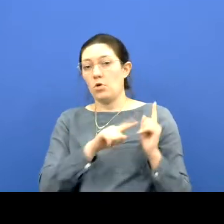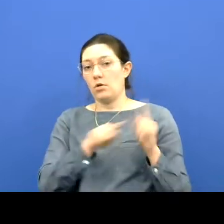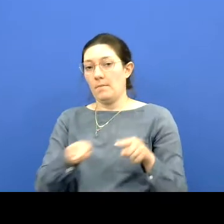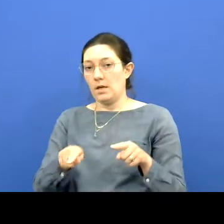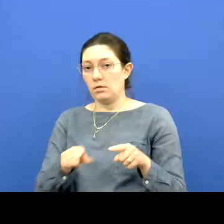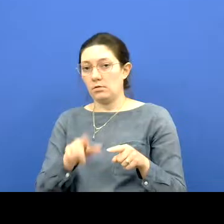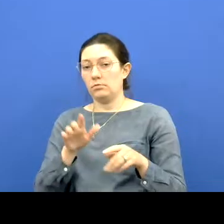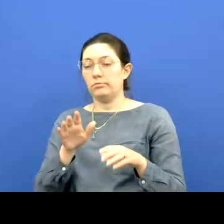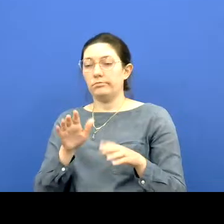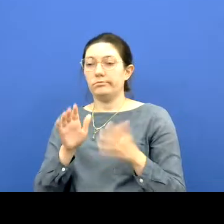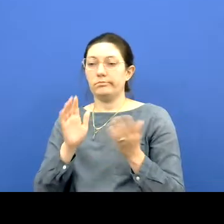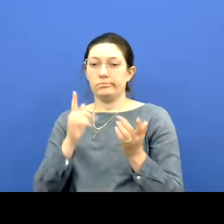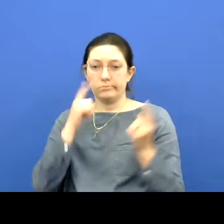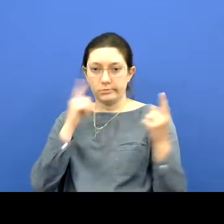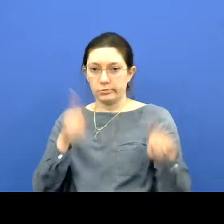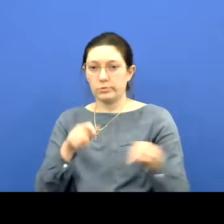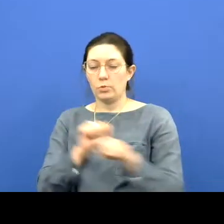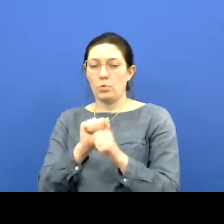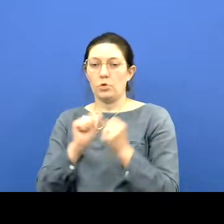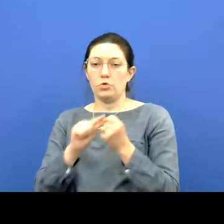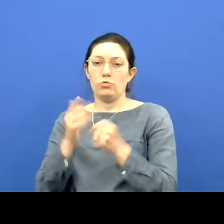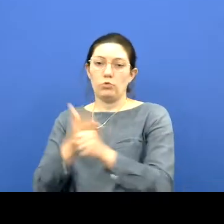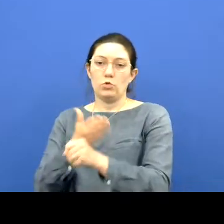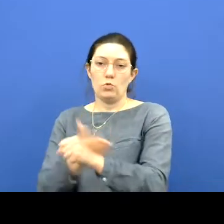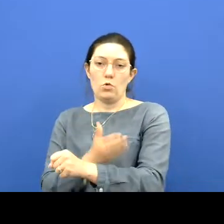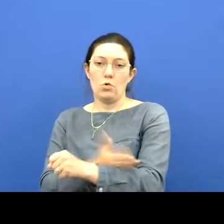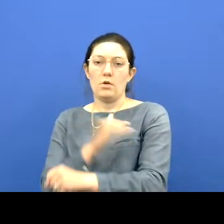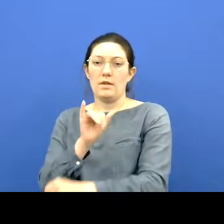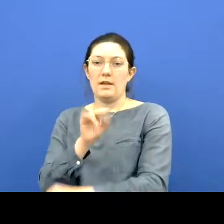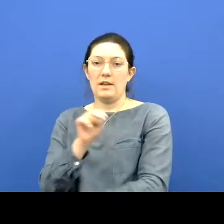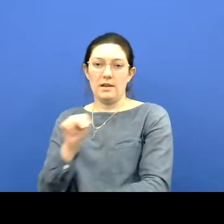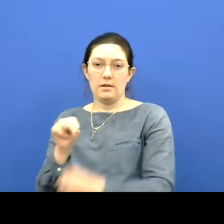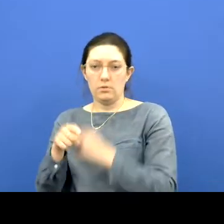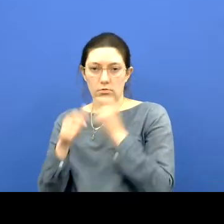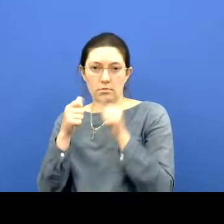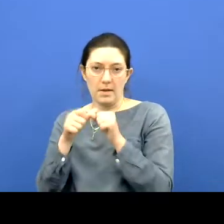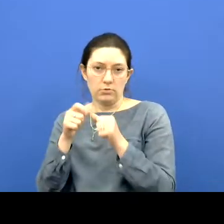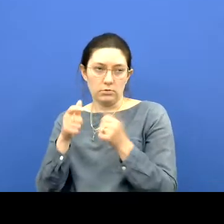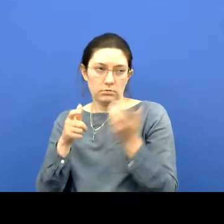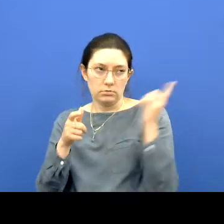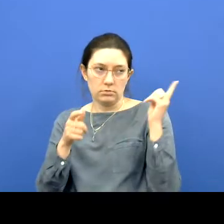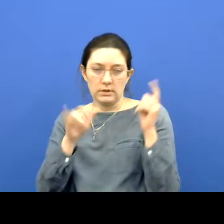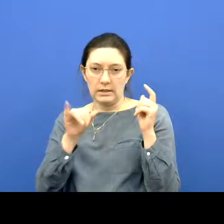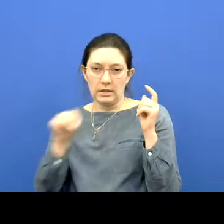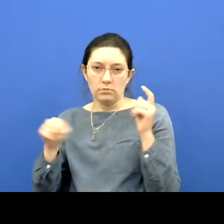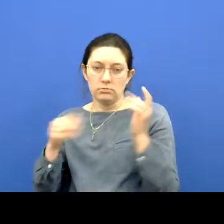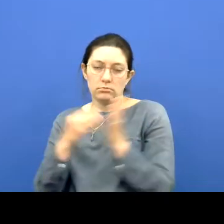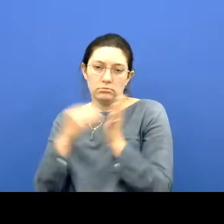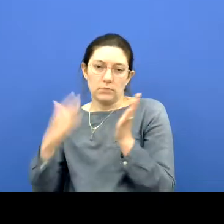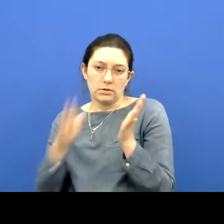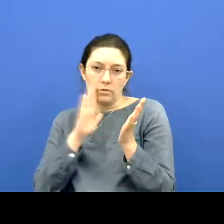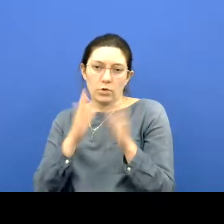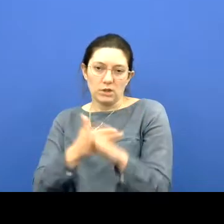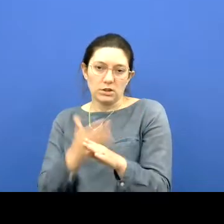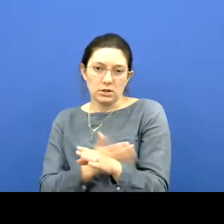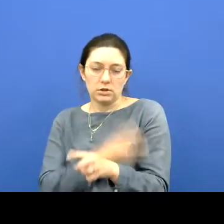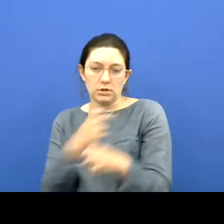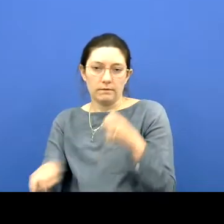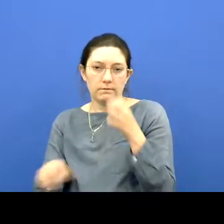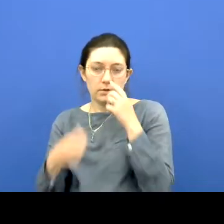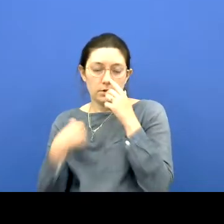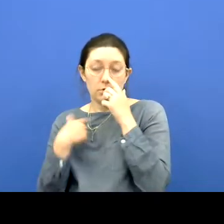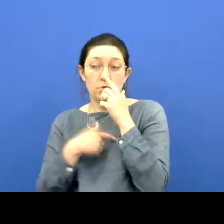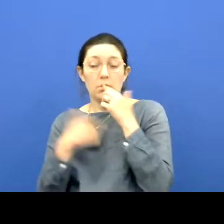they've agreed to work to restore the inn. As you can imagine, it's going to be really expensive. And so we're